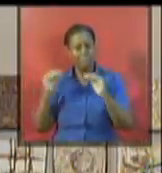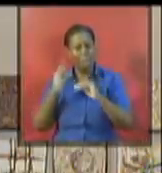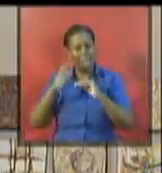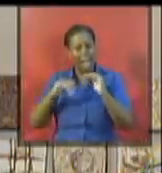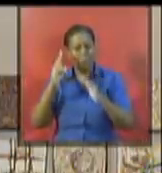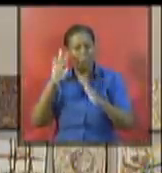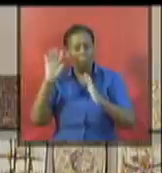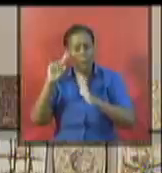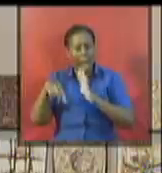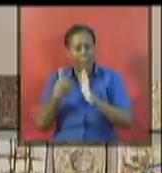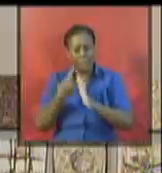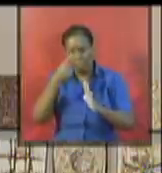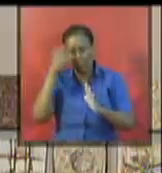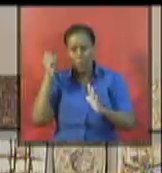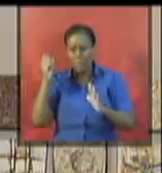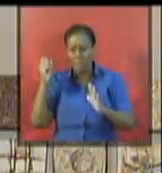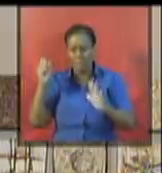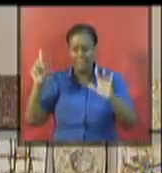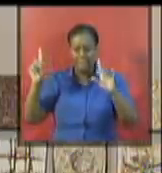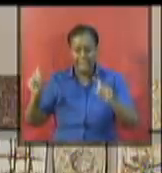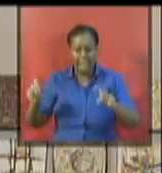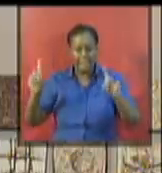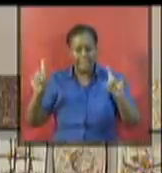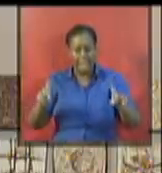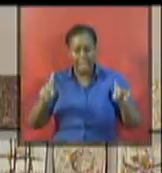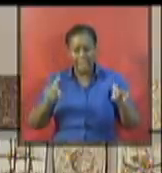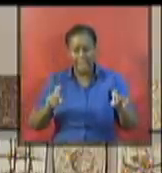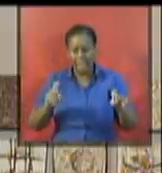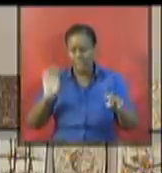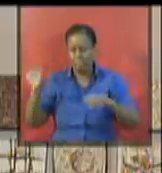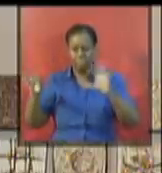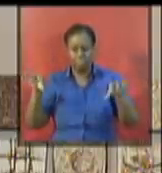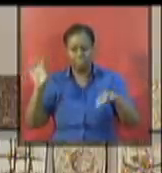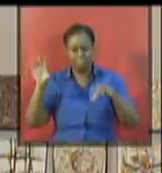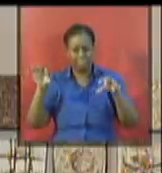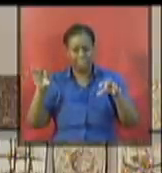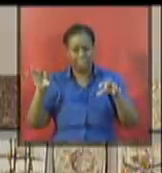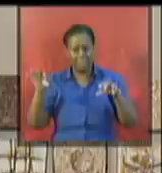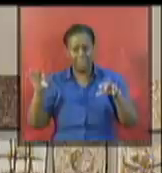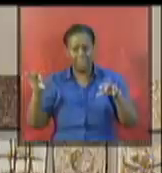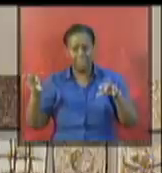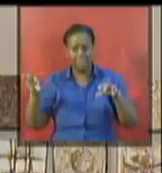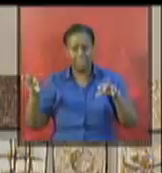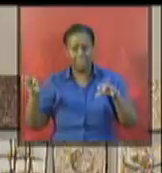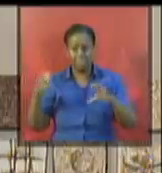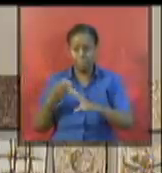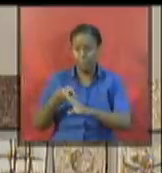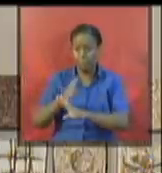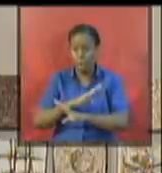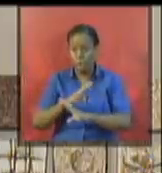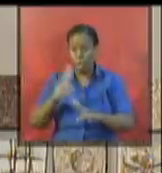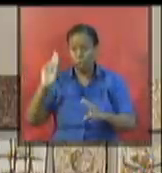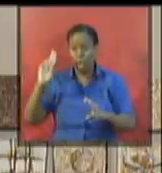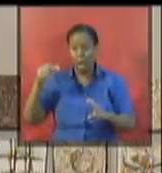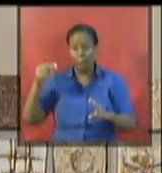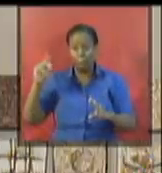in several facilities runs across the night. Prior to our updates, just before 8 o'clock in the morning, we